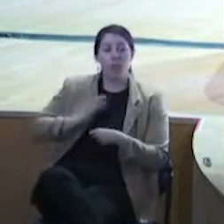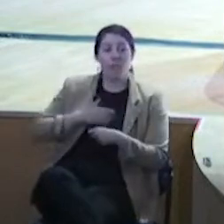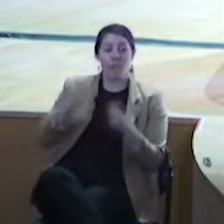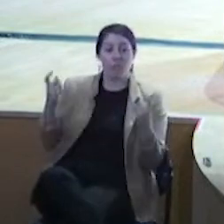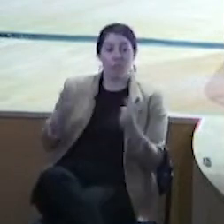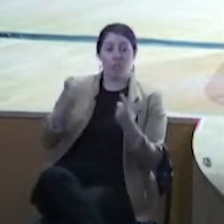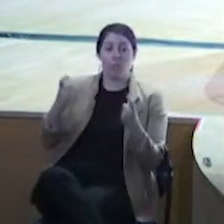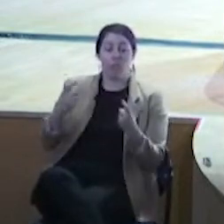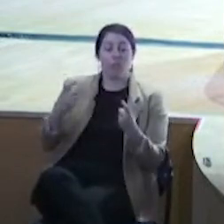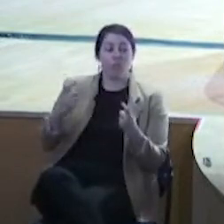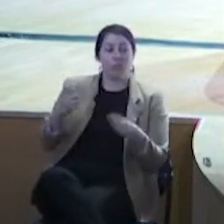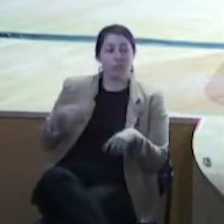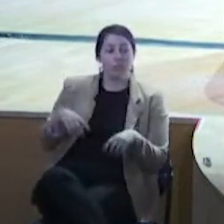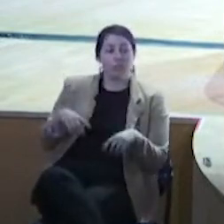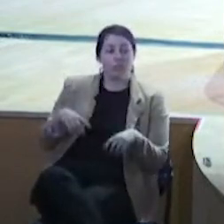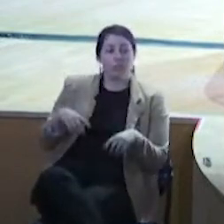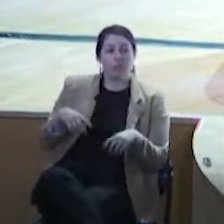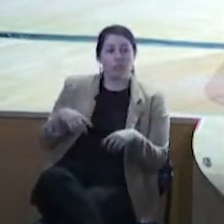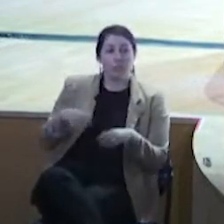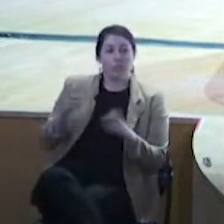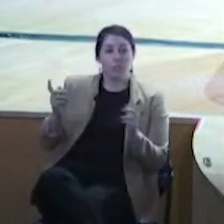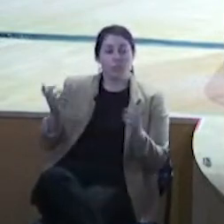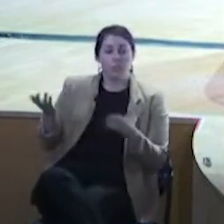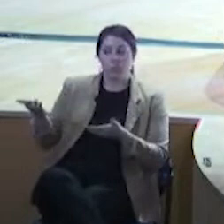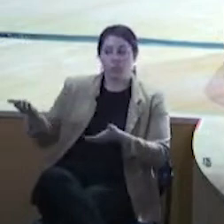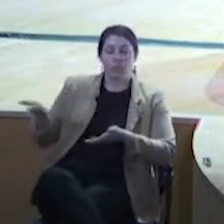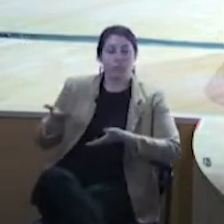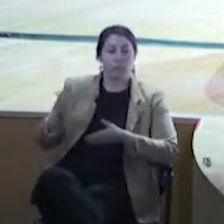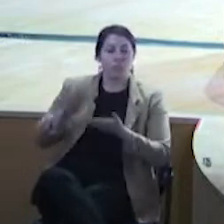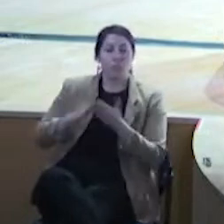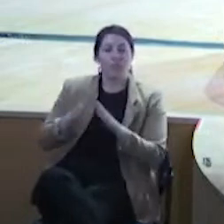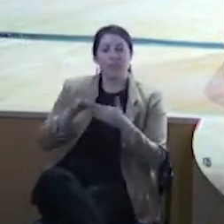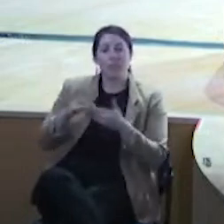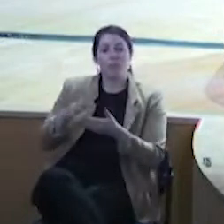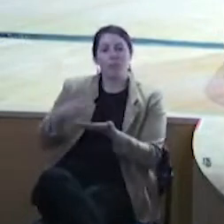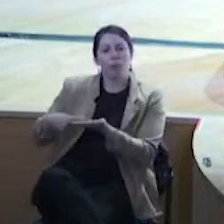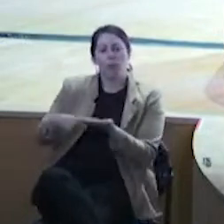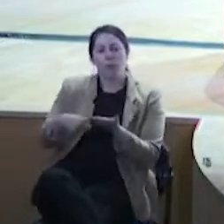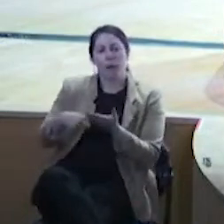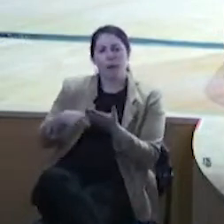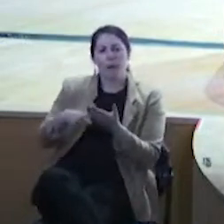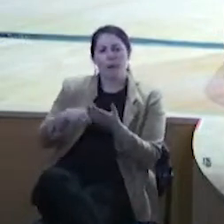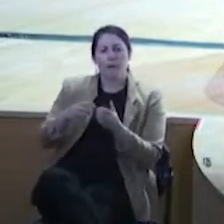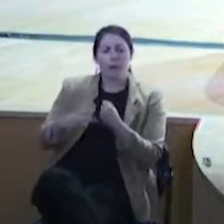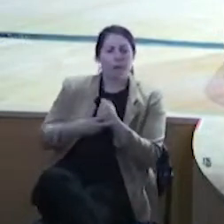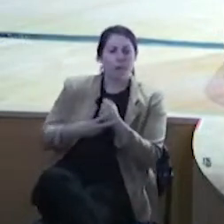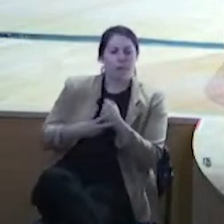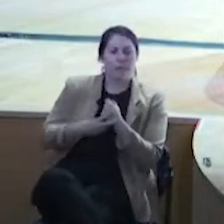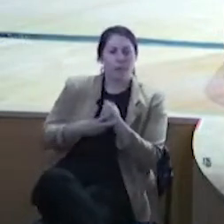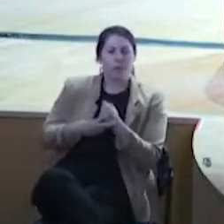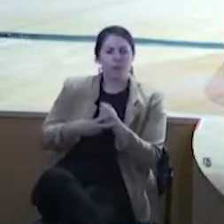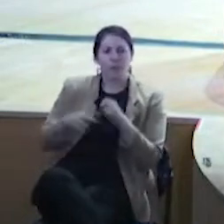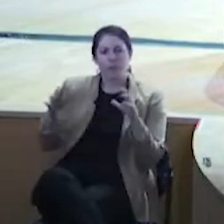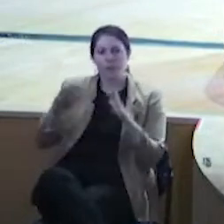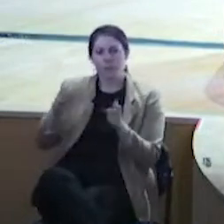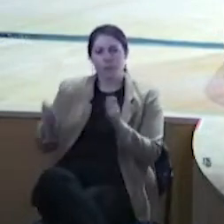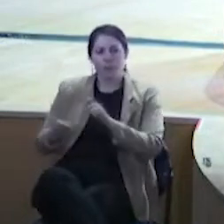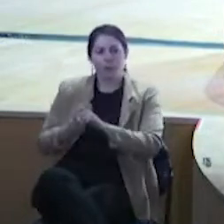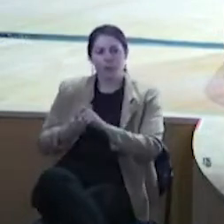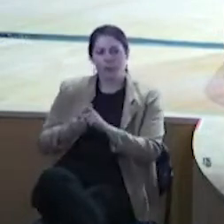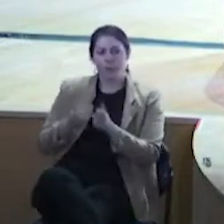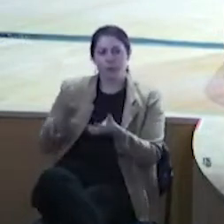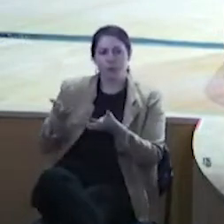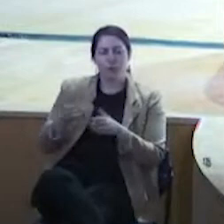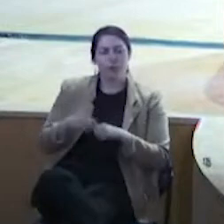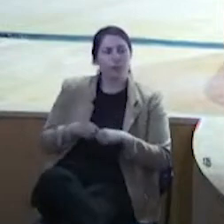we are joined by several community leaders to talk about conservation, water, and agricultural challenges they are facing. Our